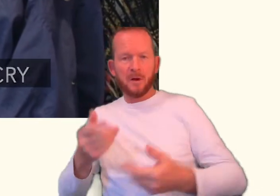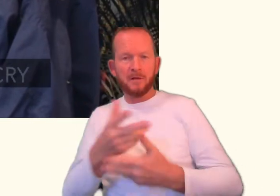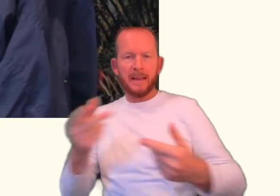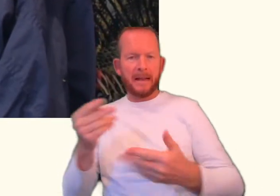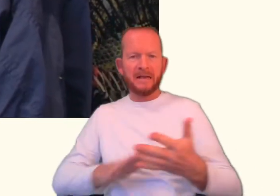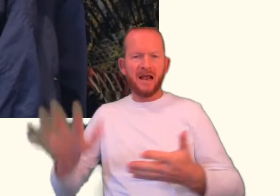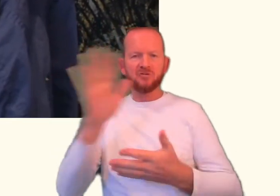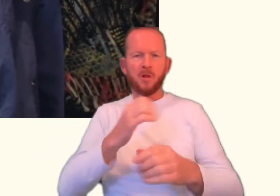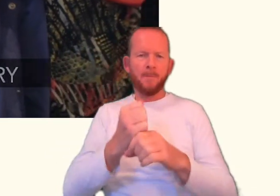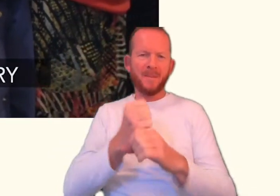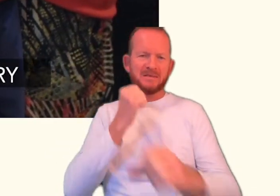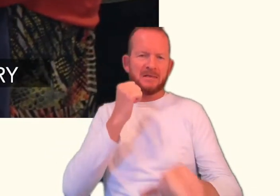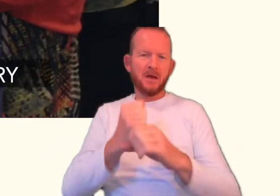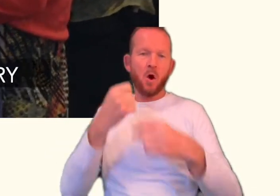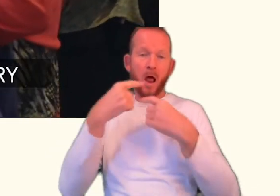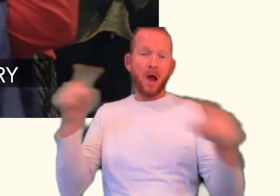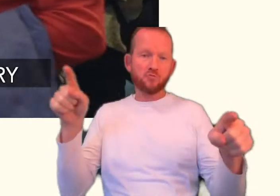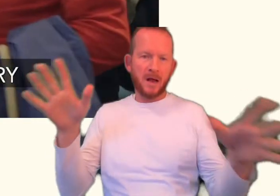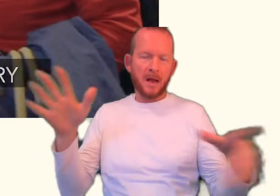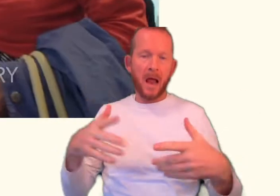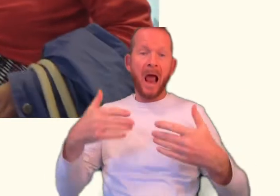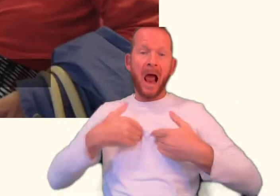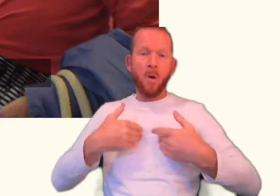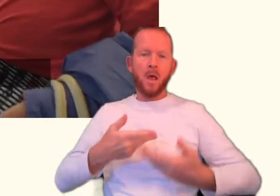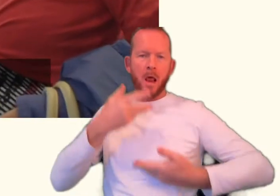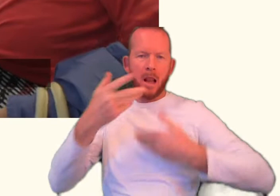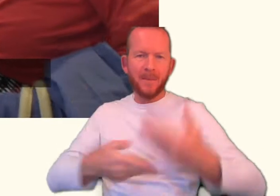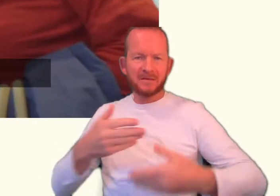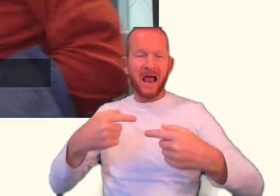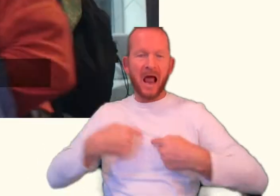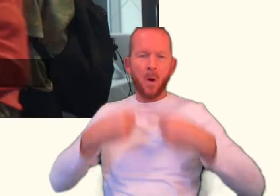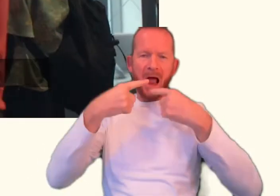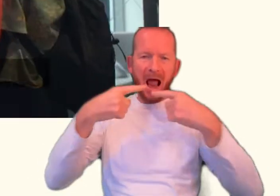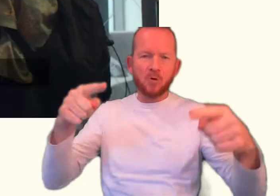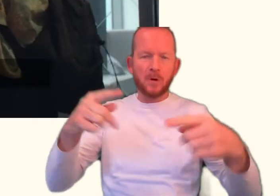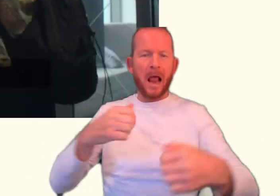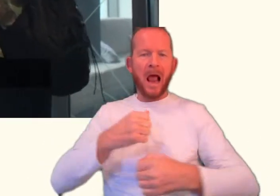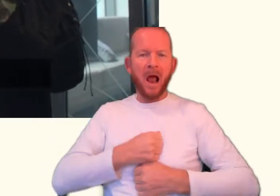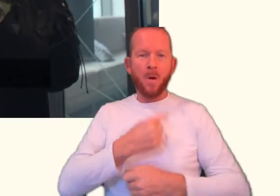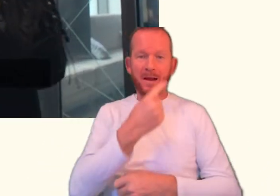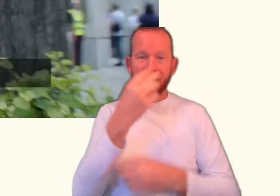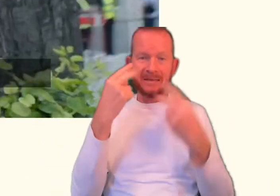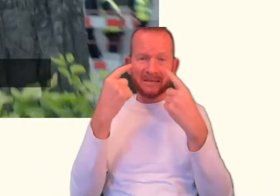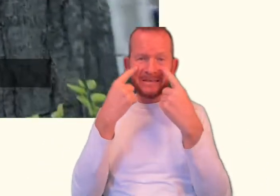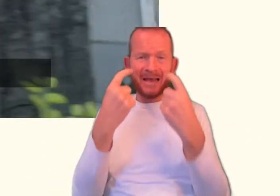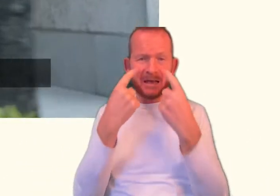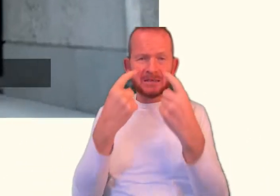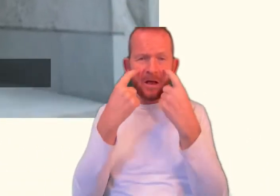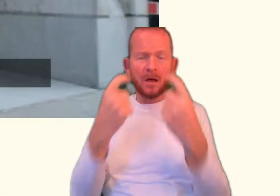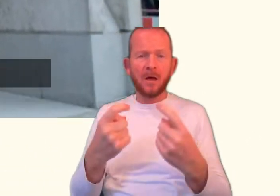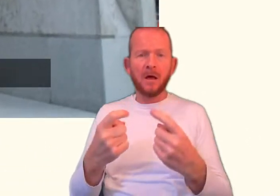outcry. So this is our lament, our outcry, our tears for disabled people dying because of the